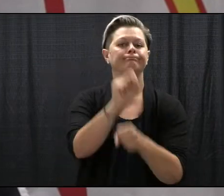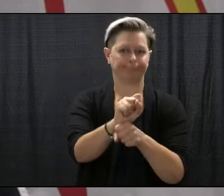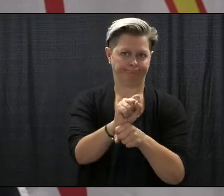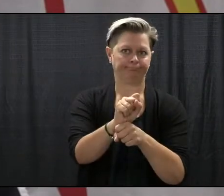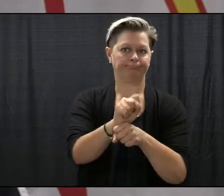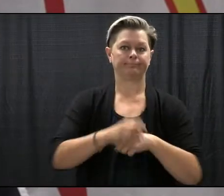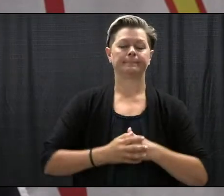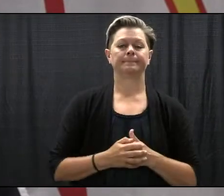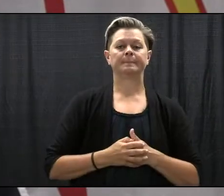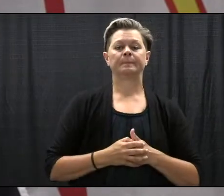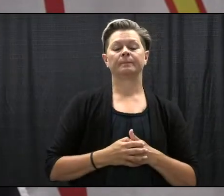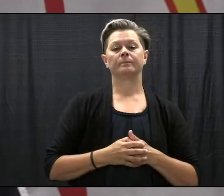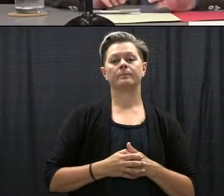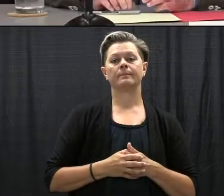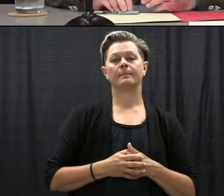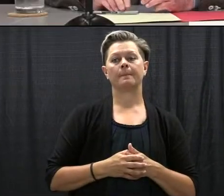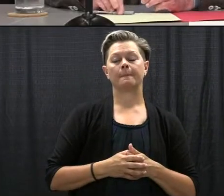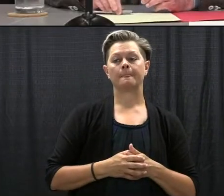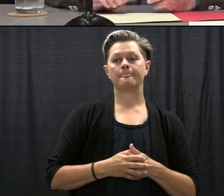So.